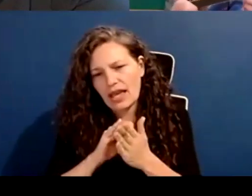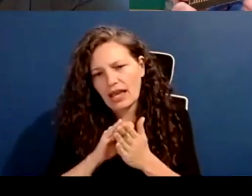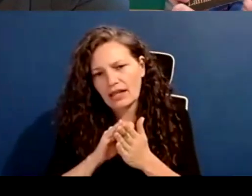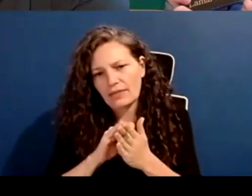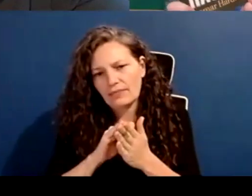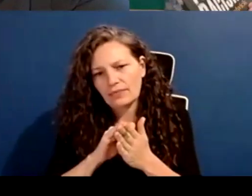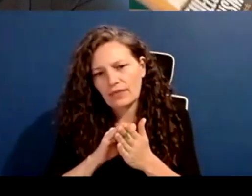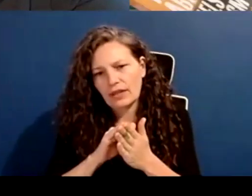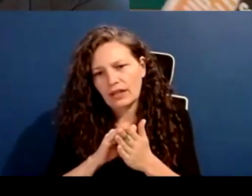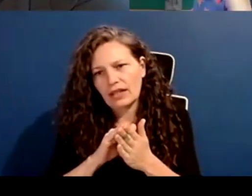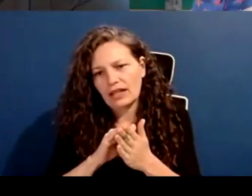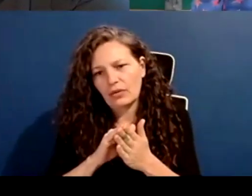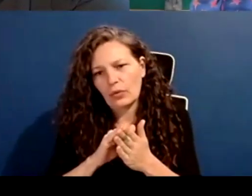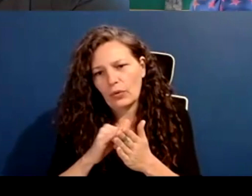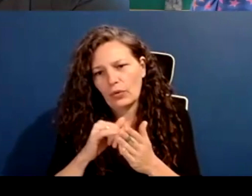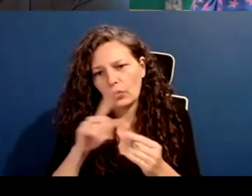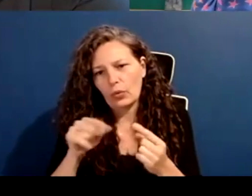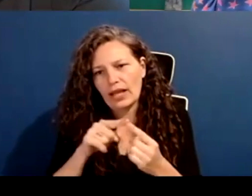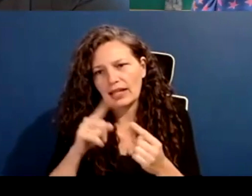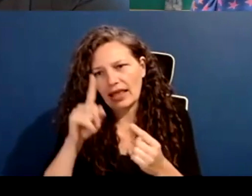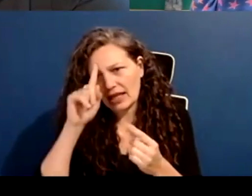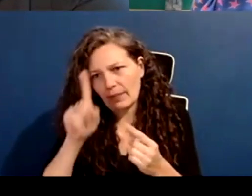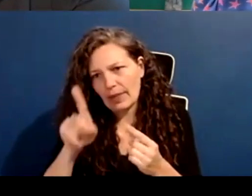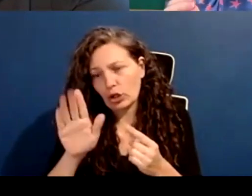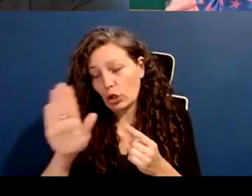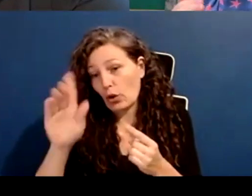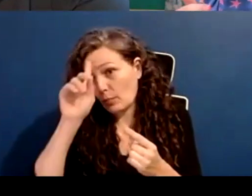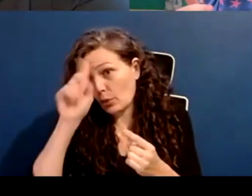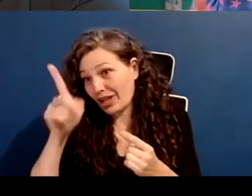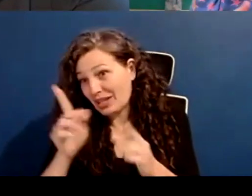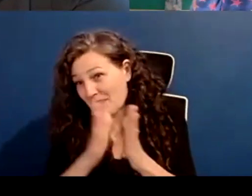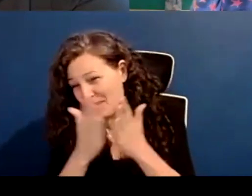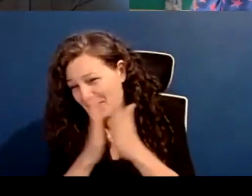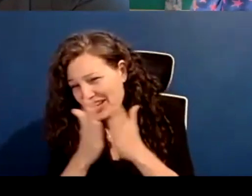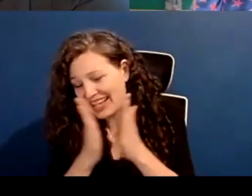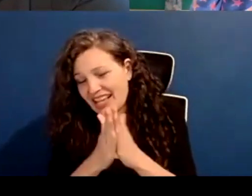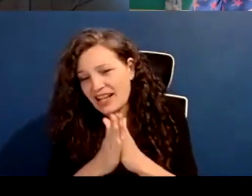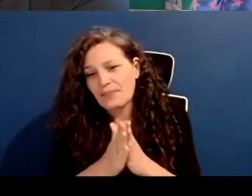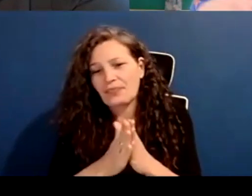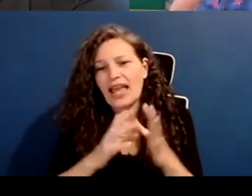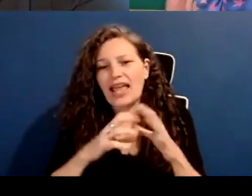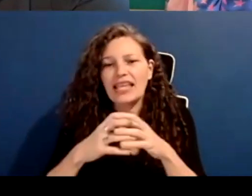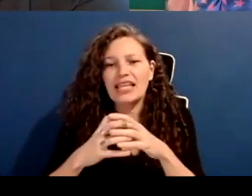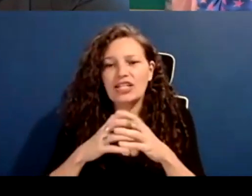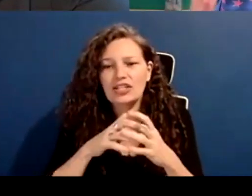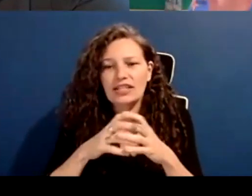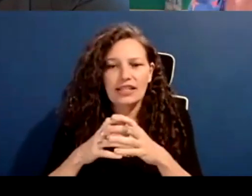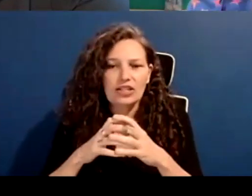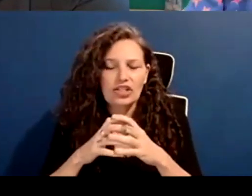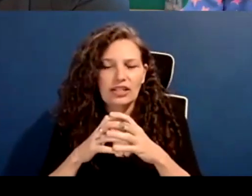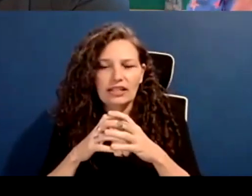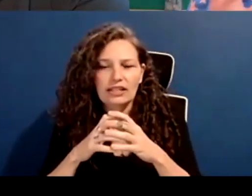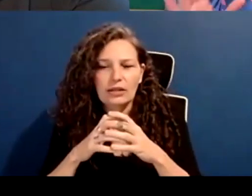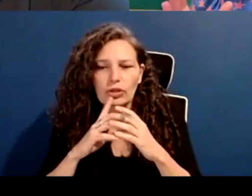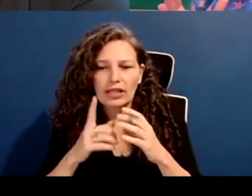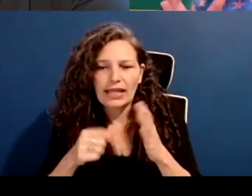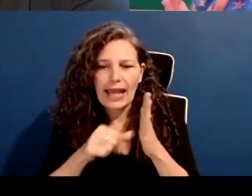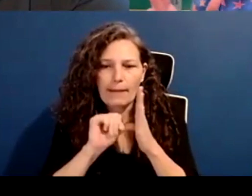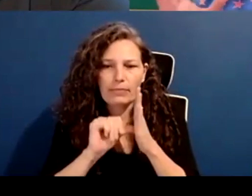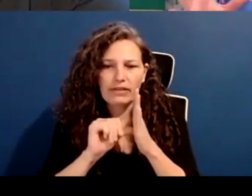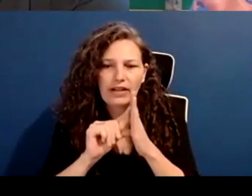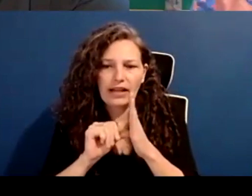book, and when I think about the intersection and amplifying of ableism